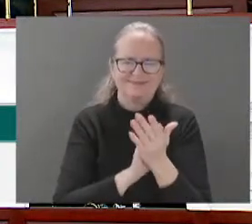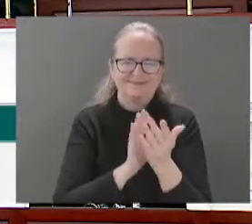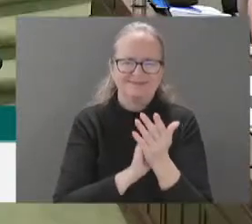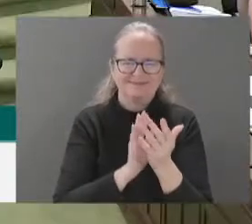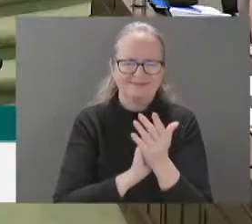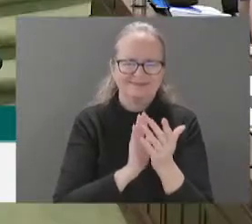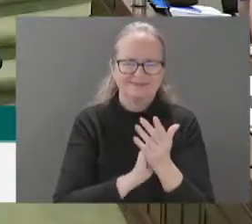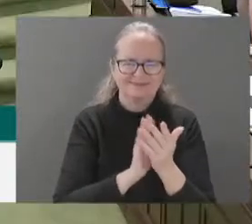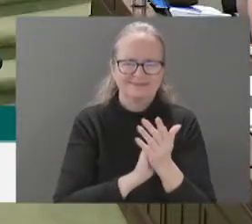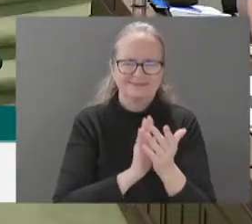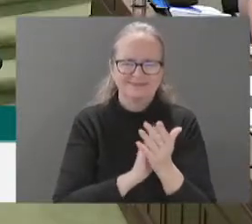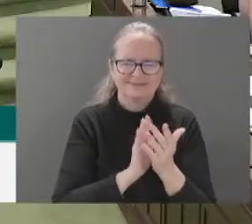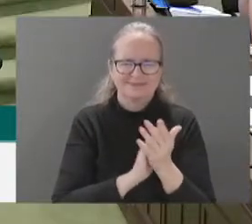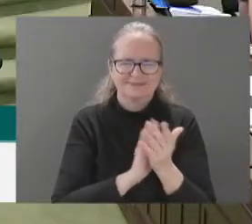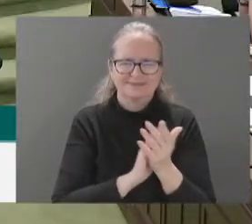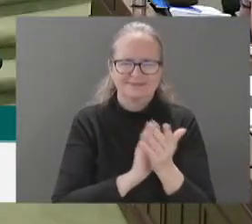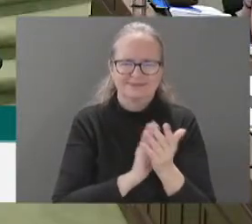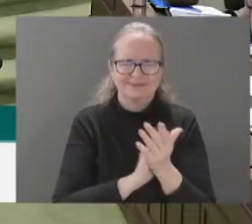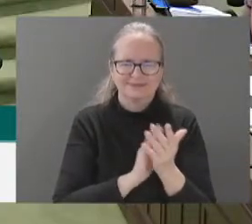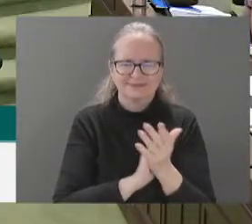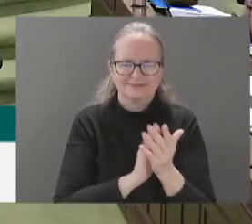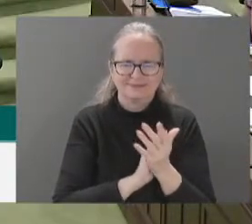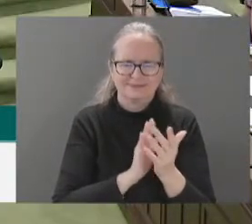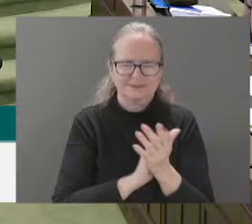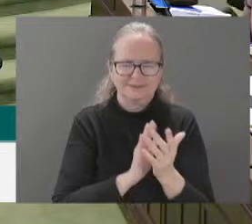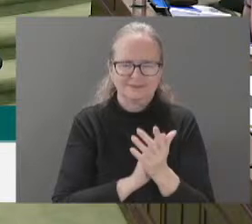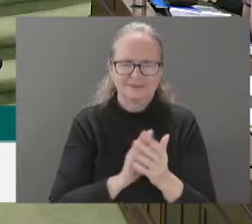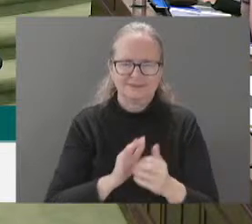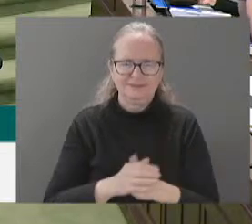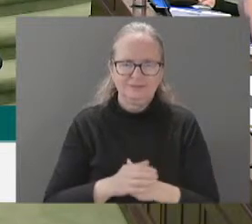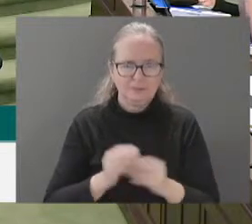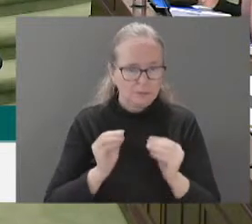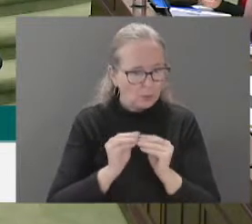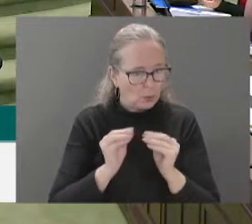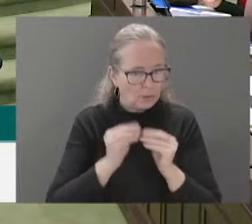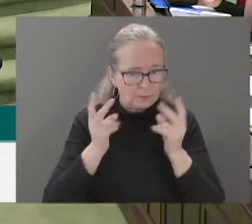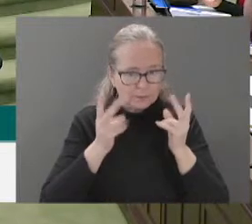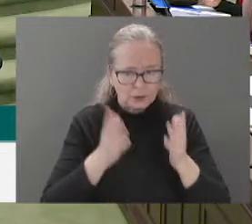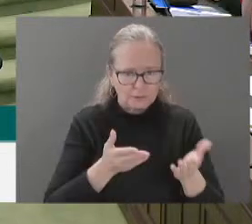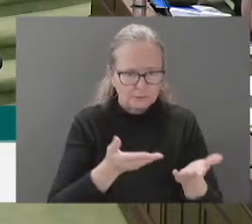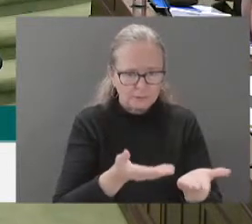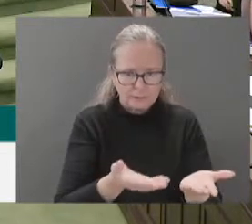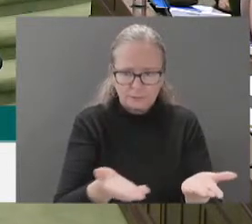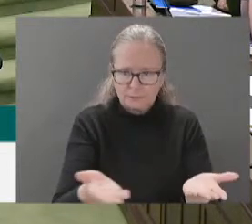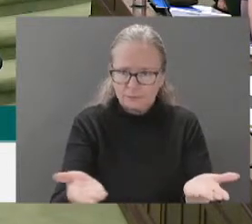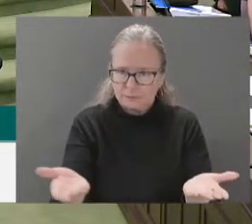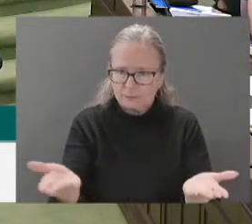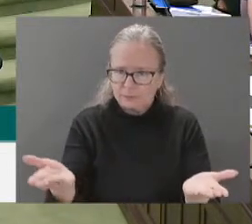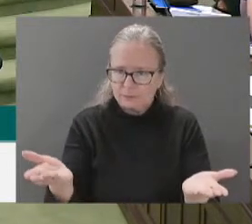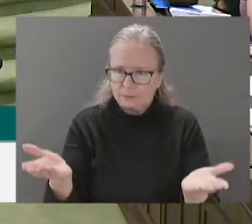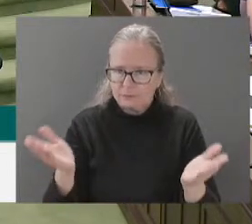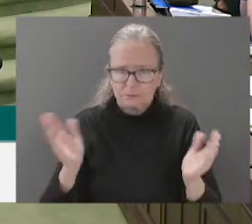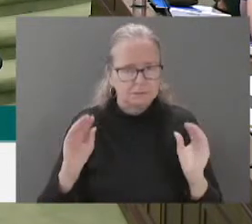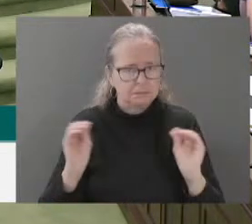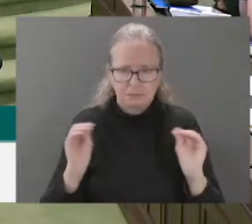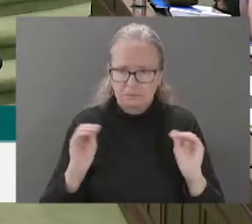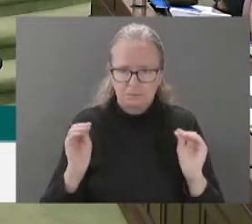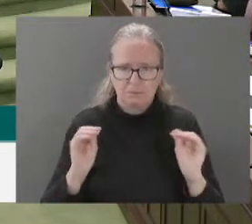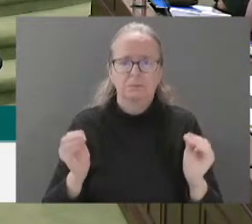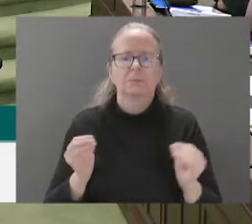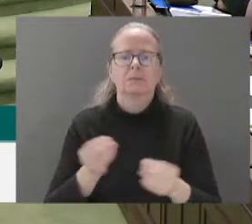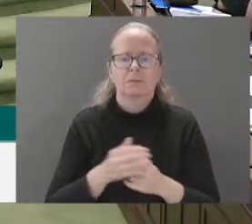assembly are there others seeing none the clerk serial